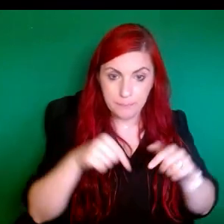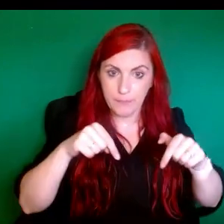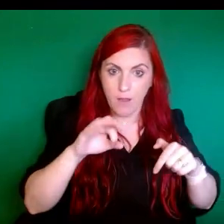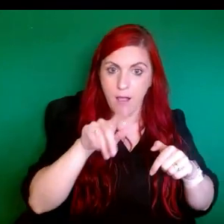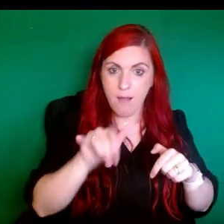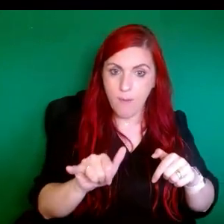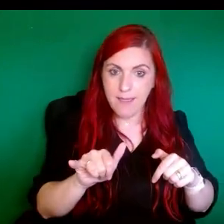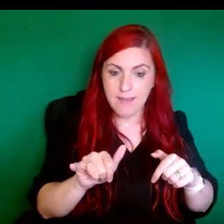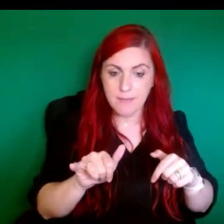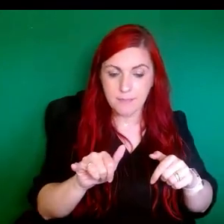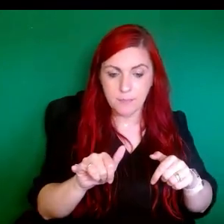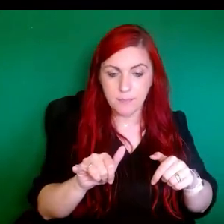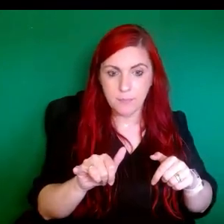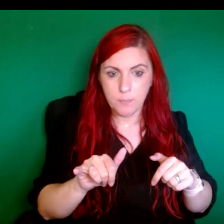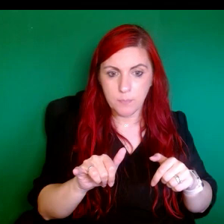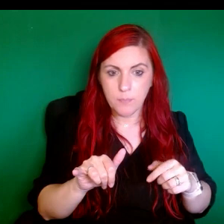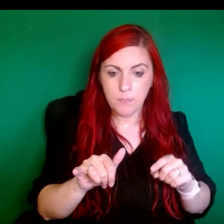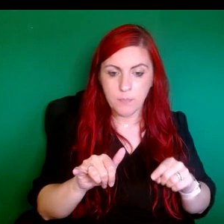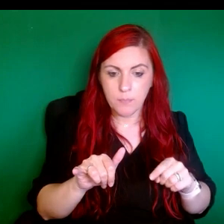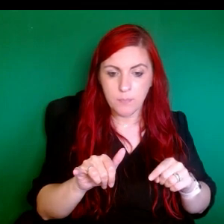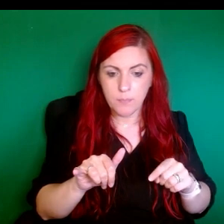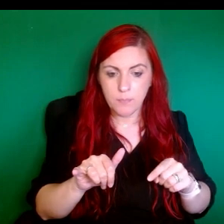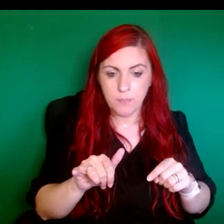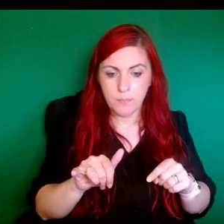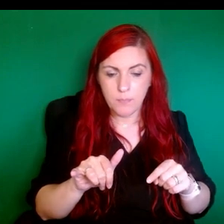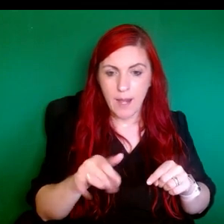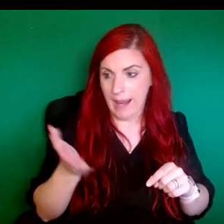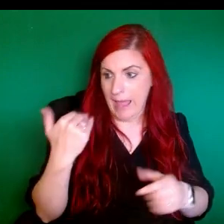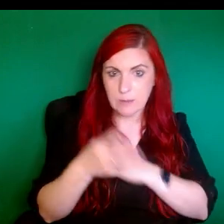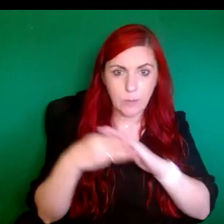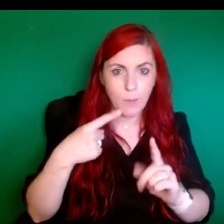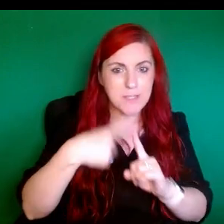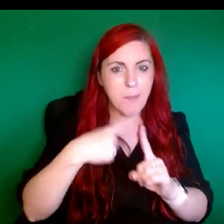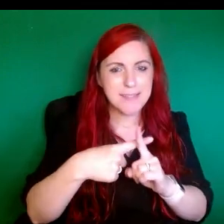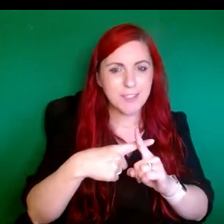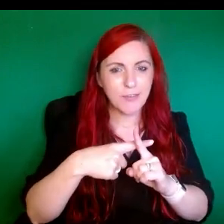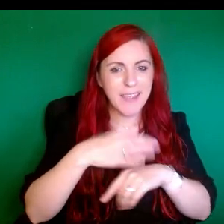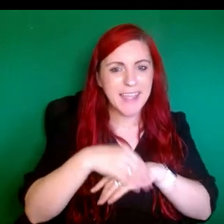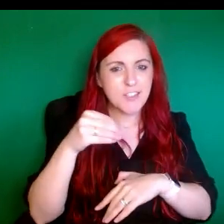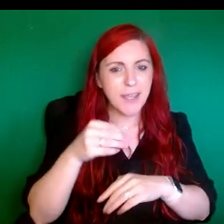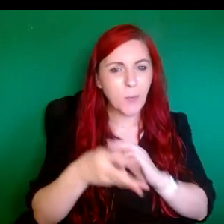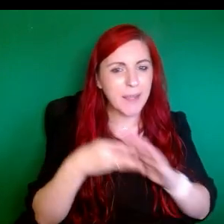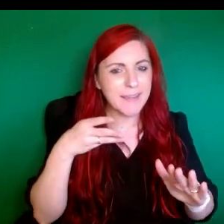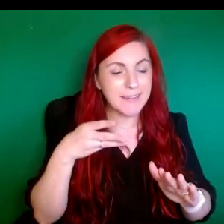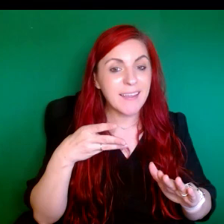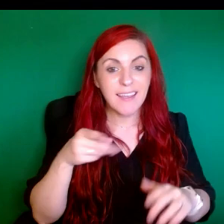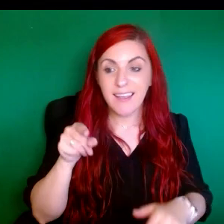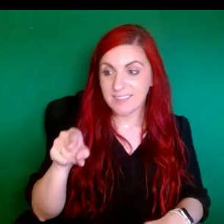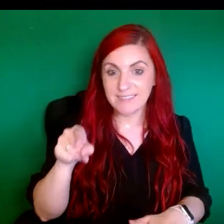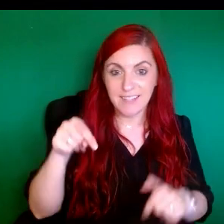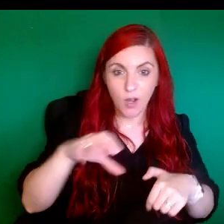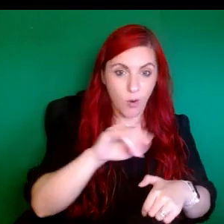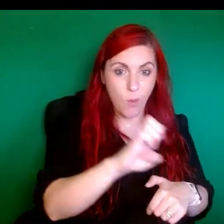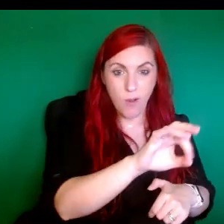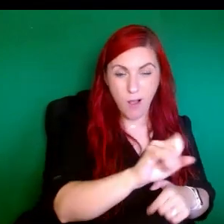just had Positive Ageing Week last week, and we in COPE Galway, along with a number of other partners, put a lot of